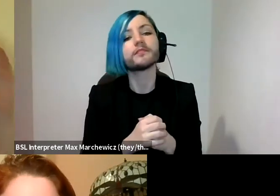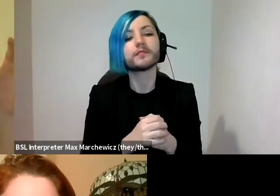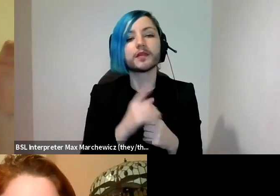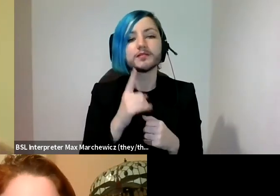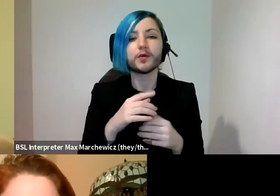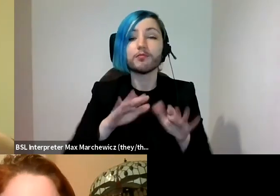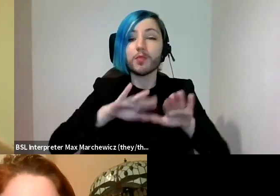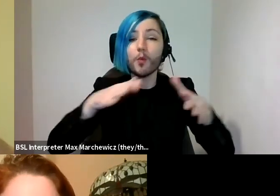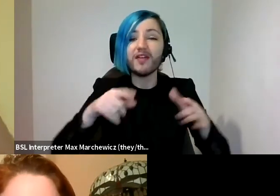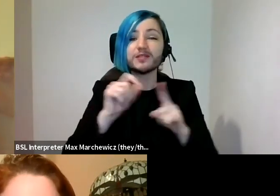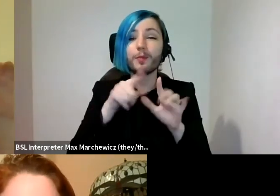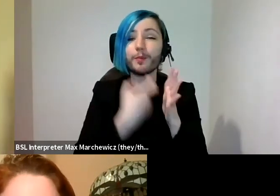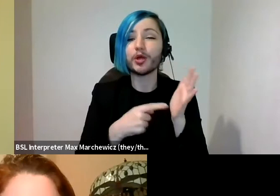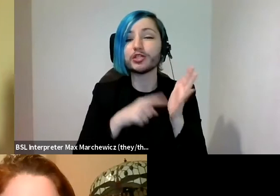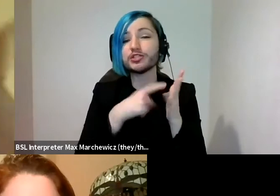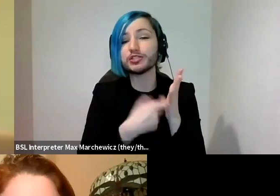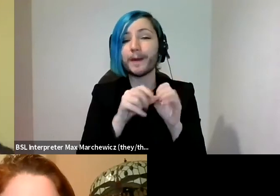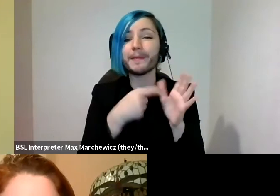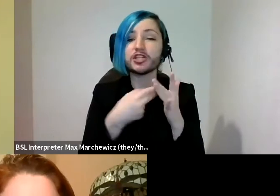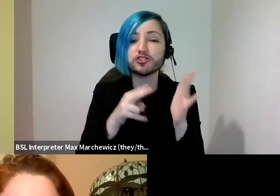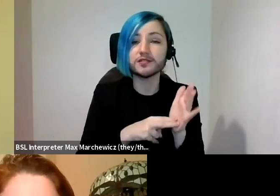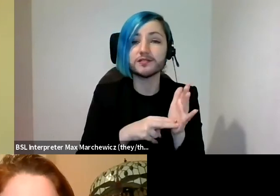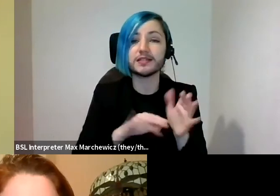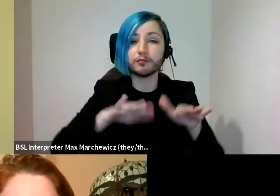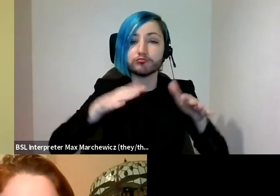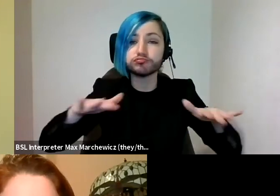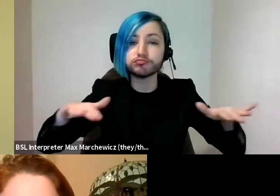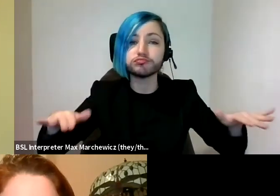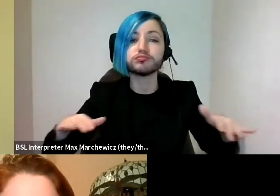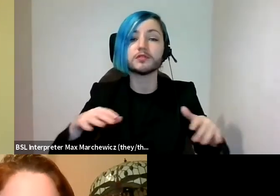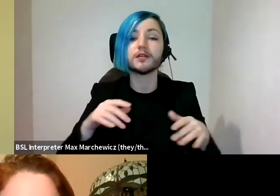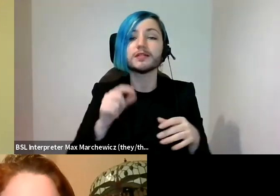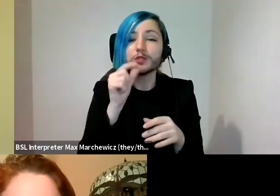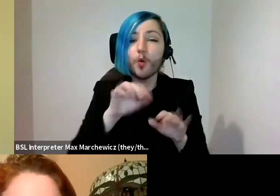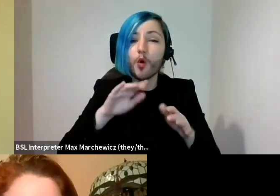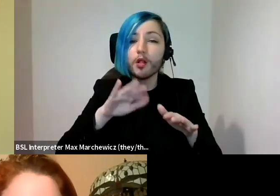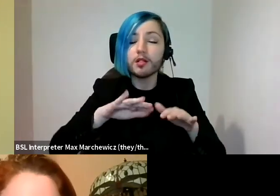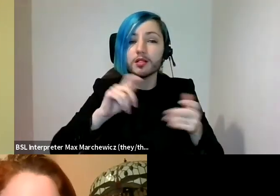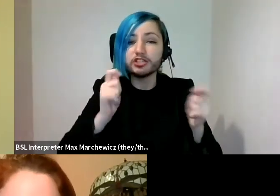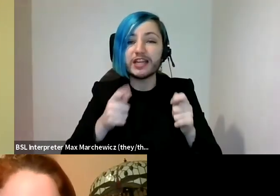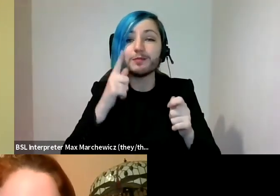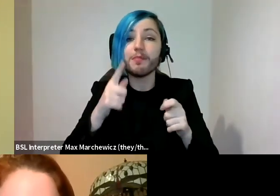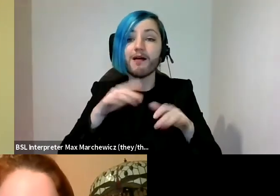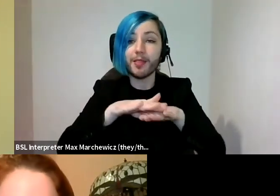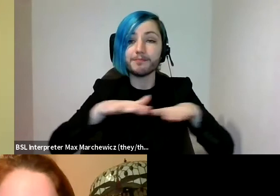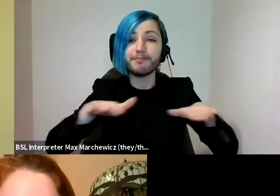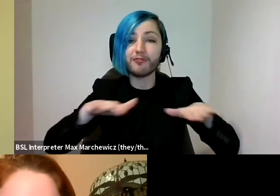perturbation. It's just a little change on the static background. Okay, brilliant, thank